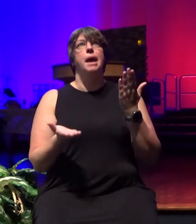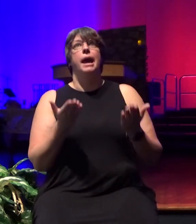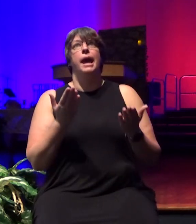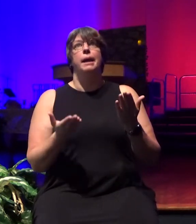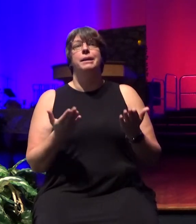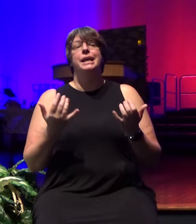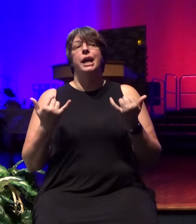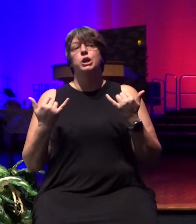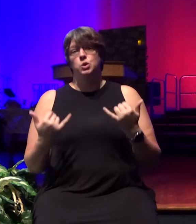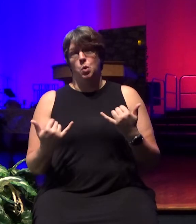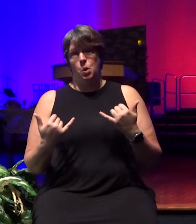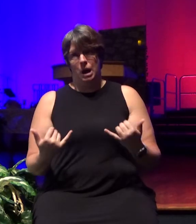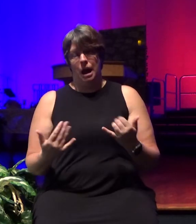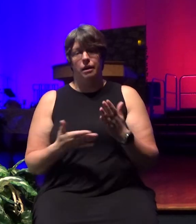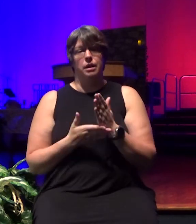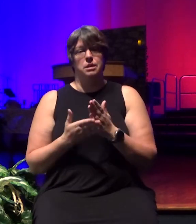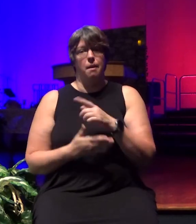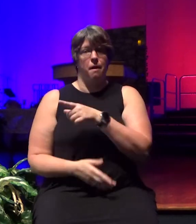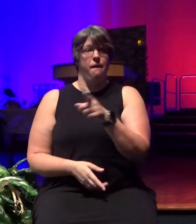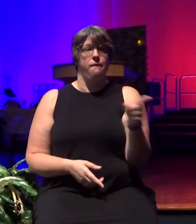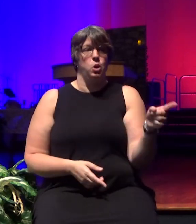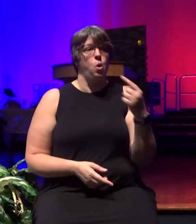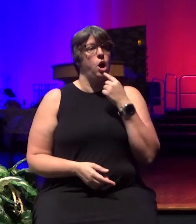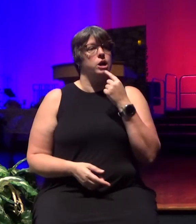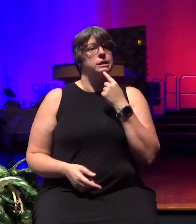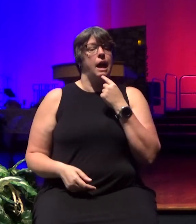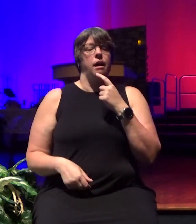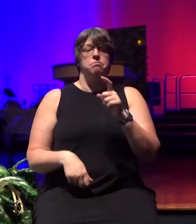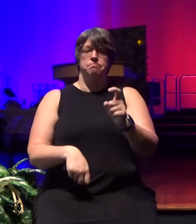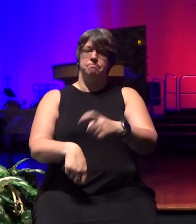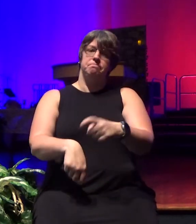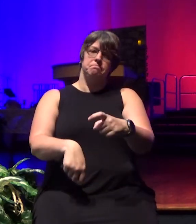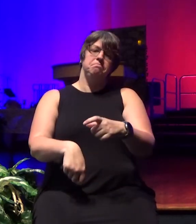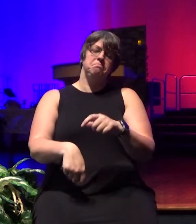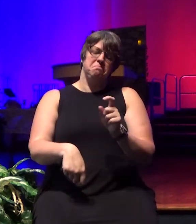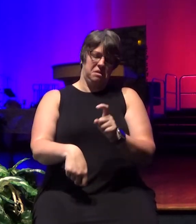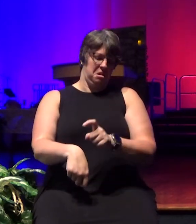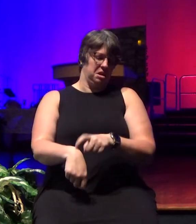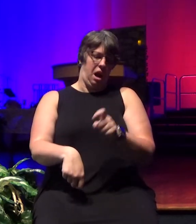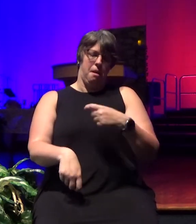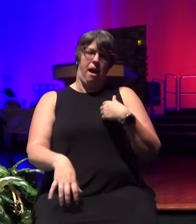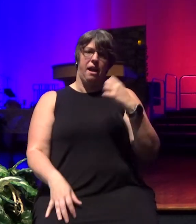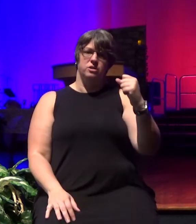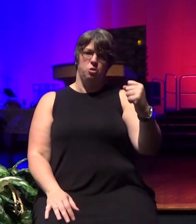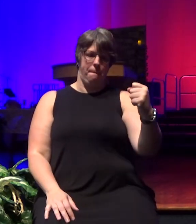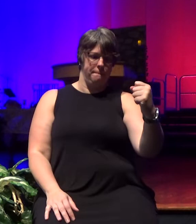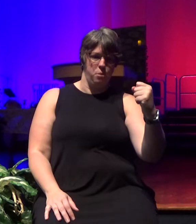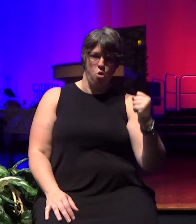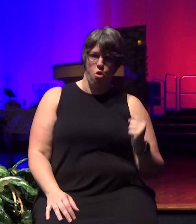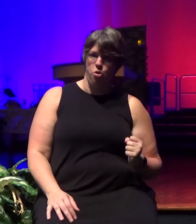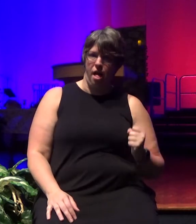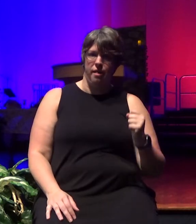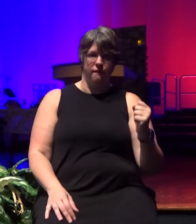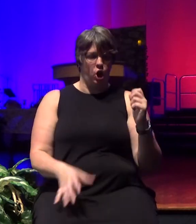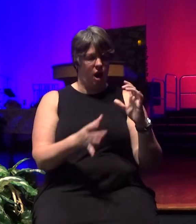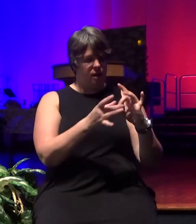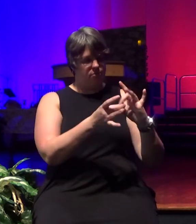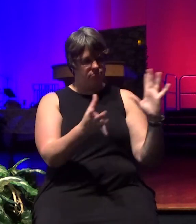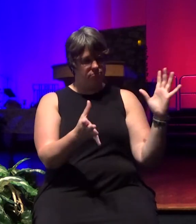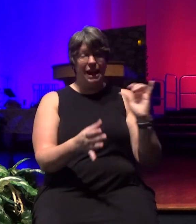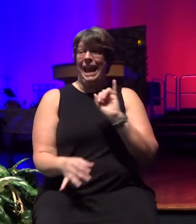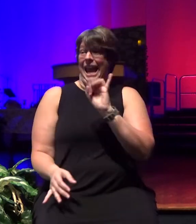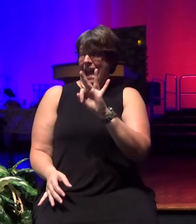be saying, it's time to release, time to pull that release lever. And if that's where you are, they've got a great recovery ministry here in